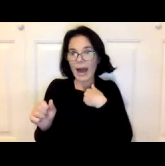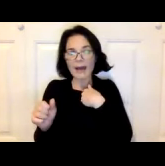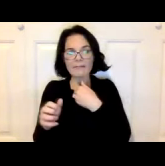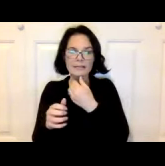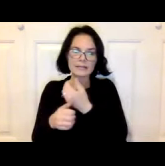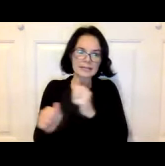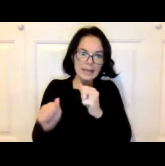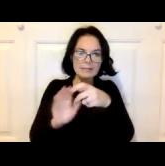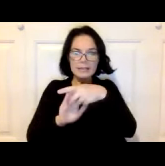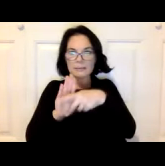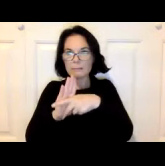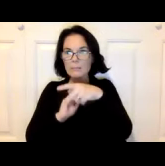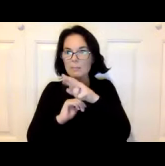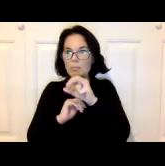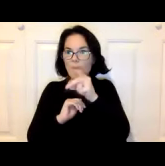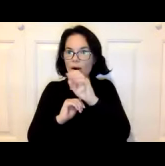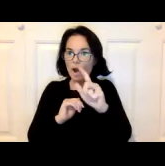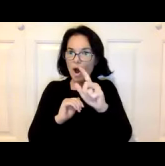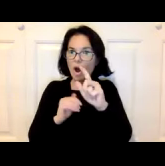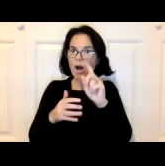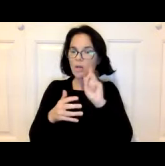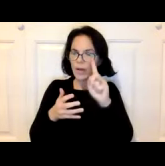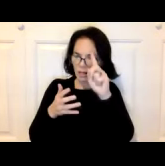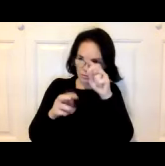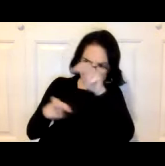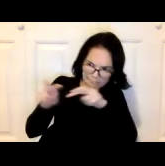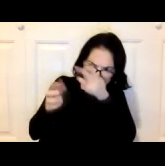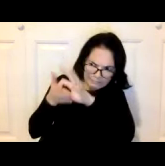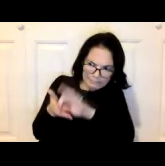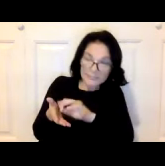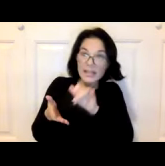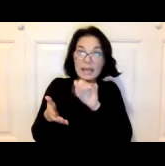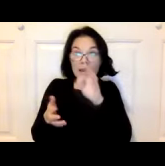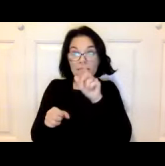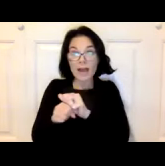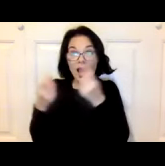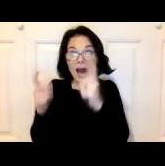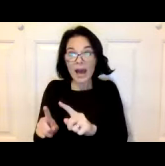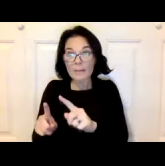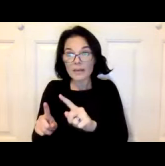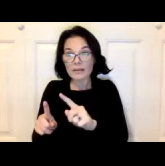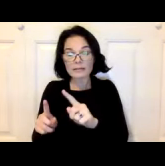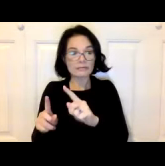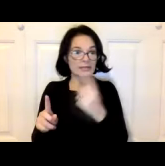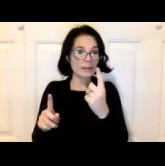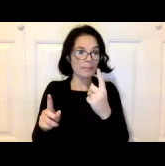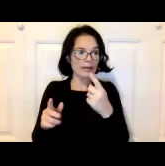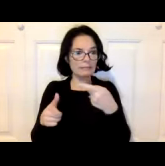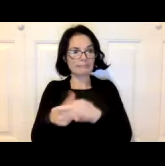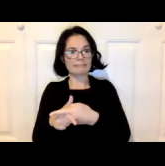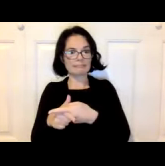events, then the clinical trial is stopped, and an independent safety board